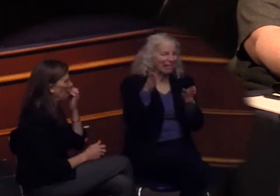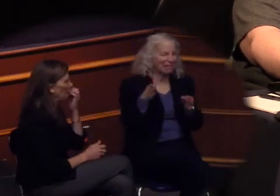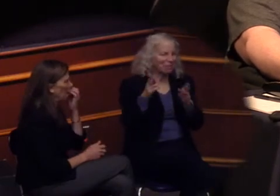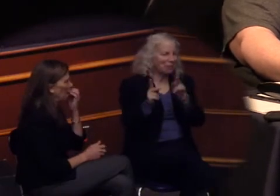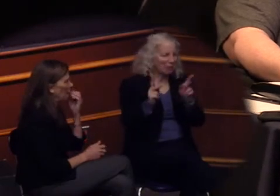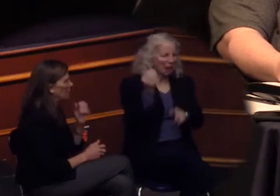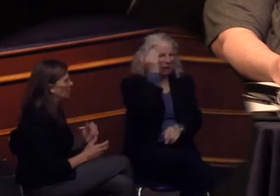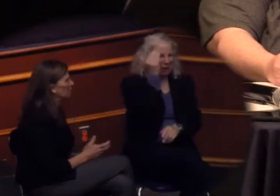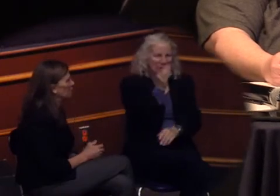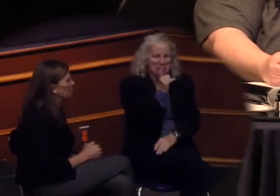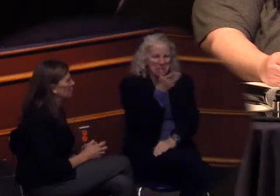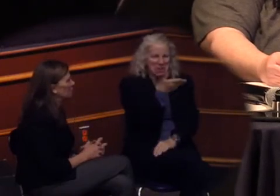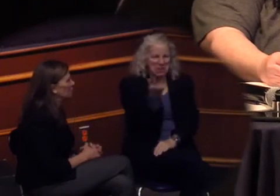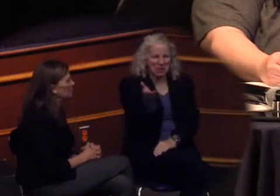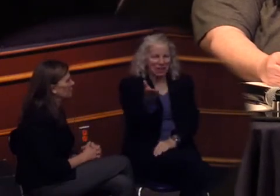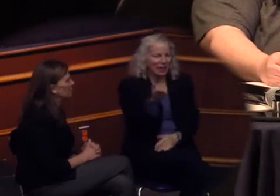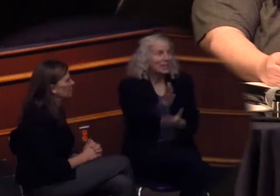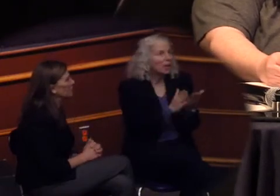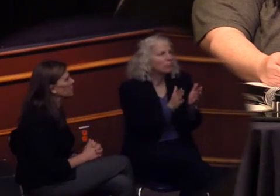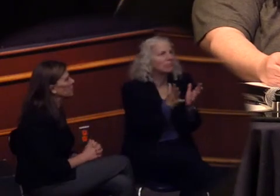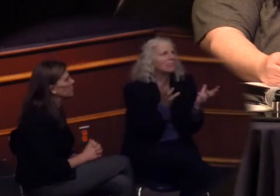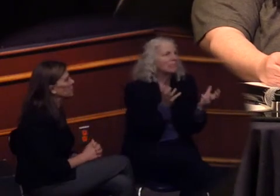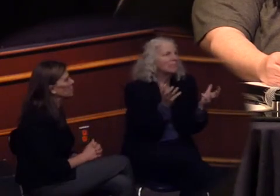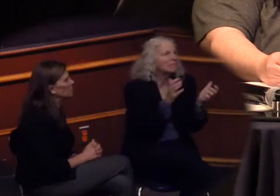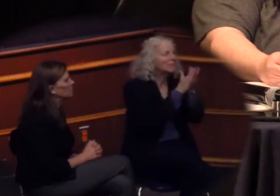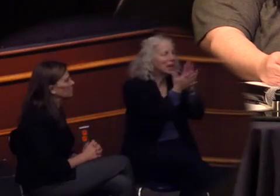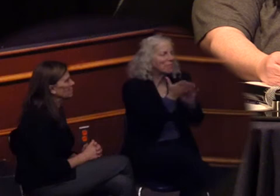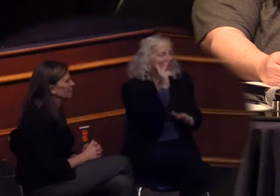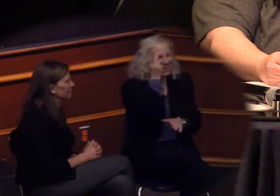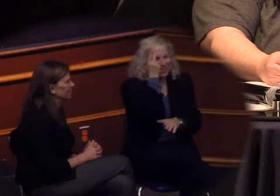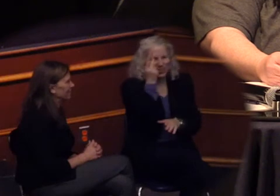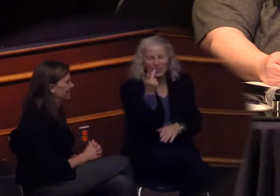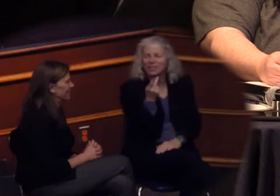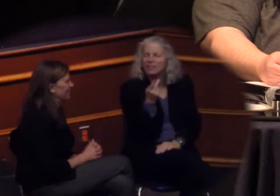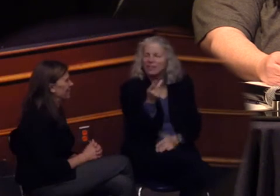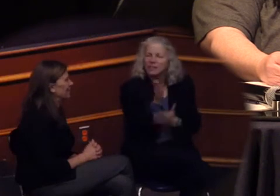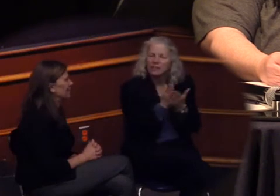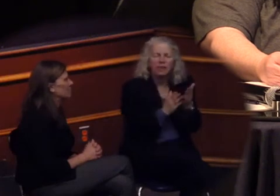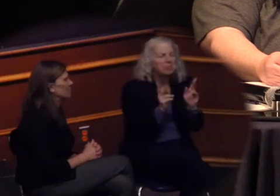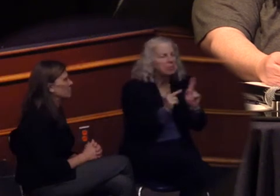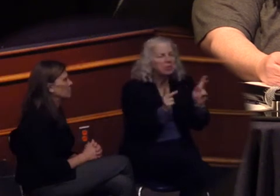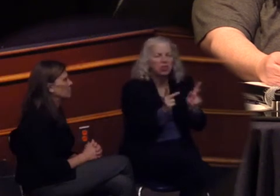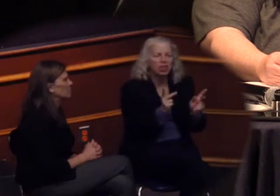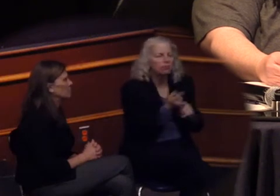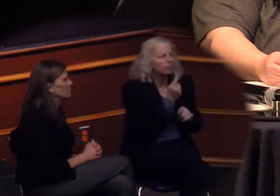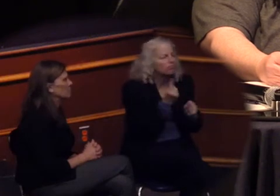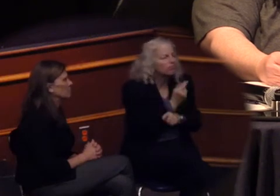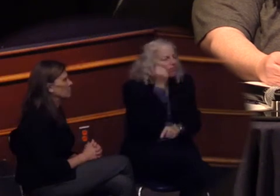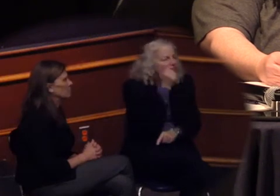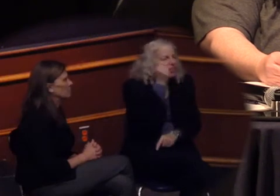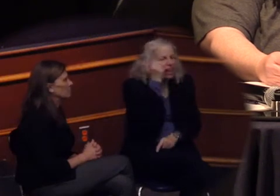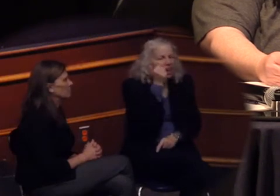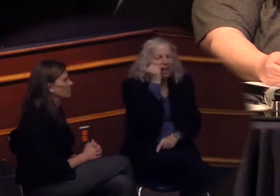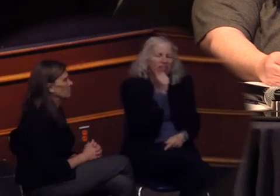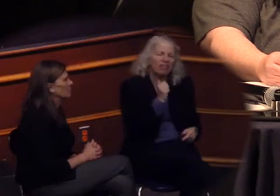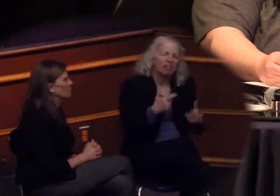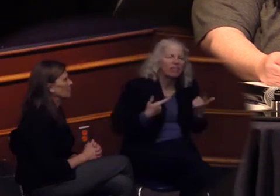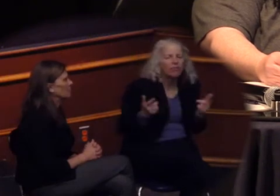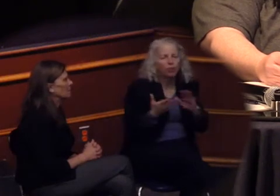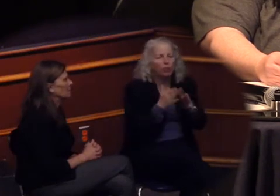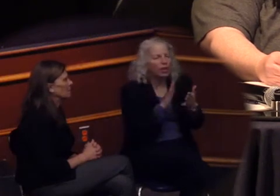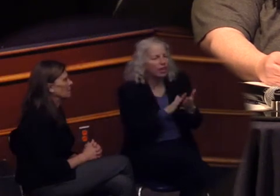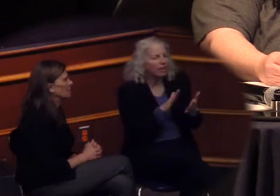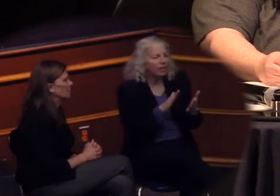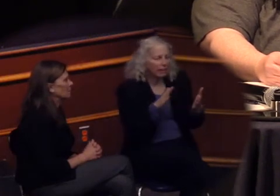and some wannabe politicians, there are even more people who are the grassroots people who get out and make things happen, make